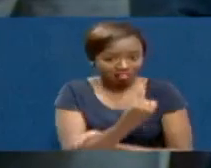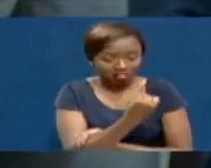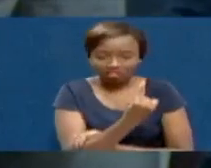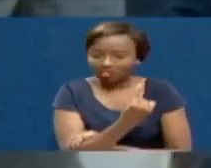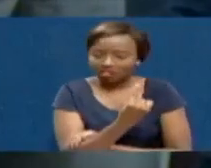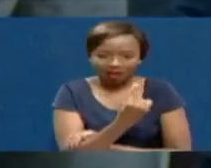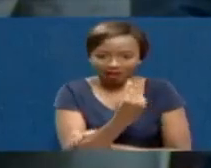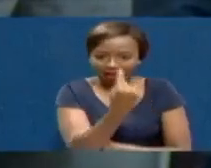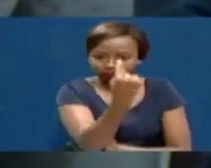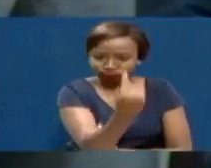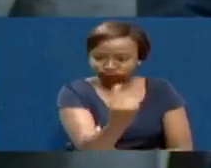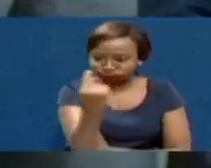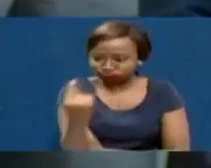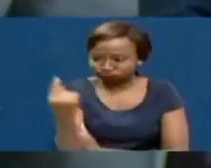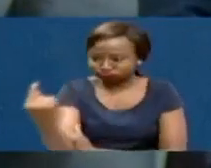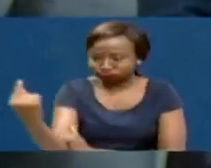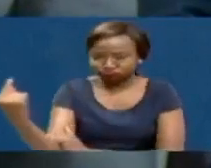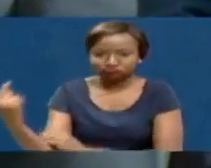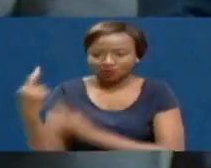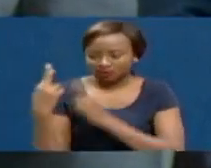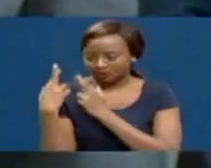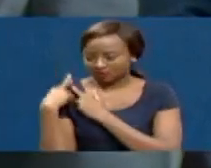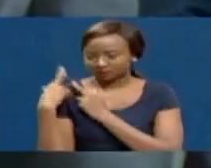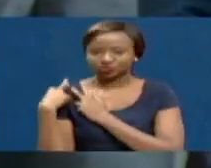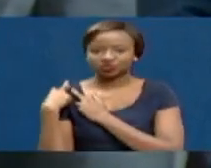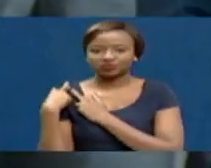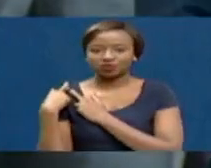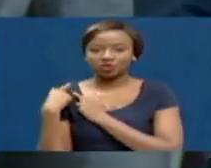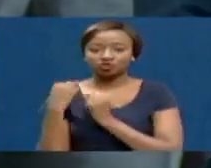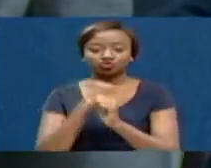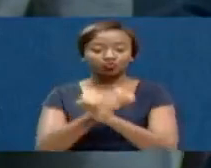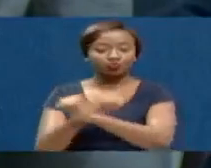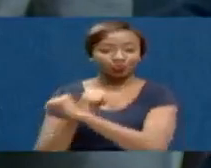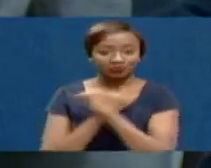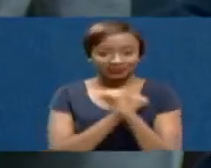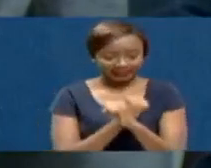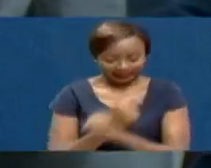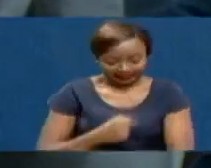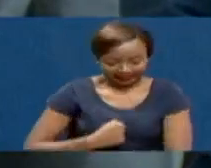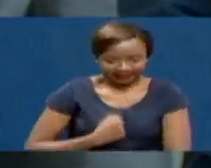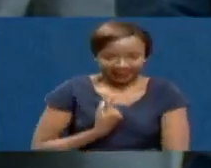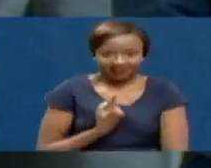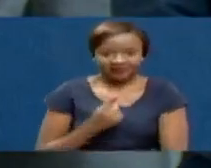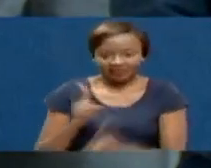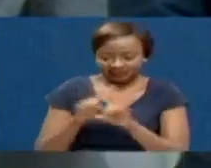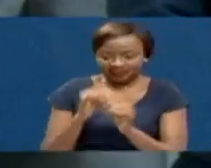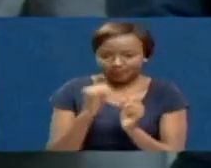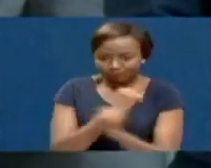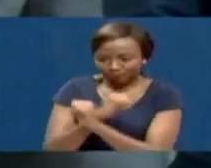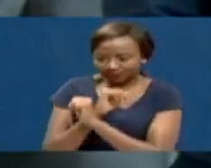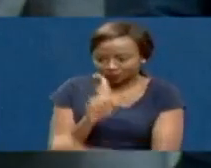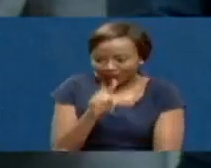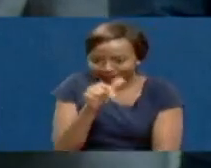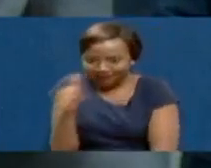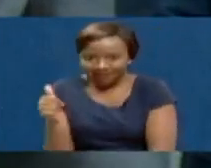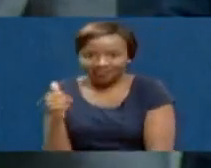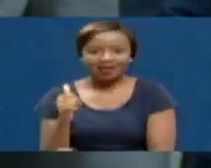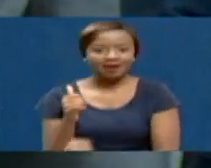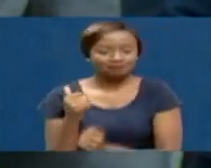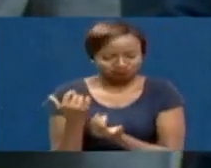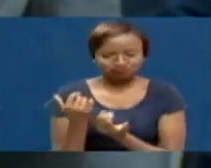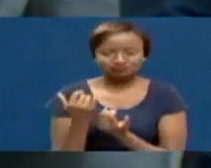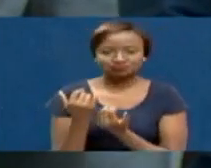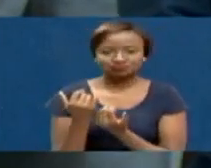of each individual's life, the protection against this disease, is an individual